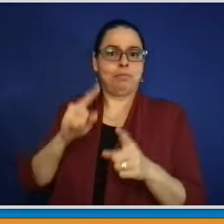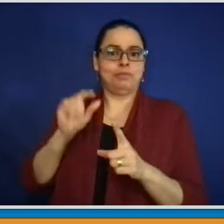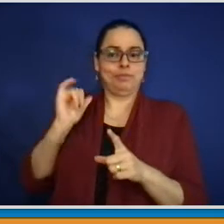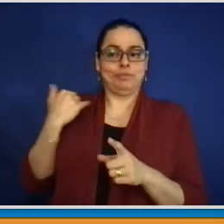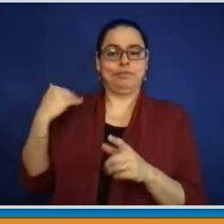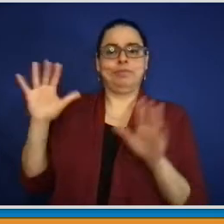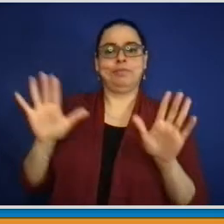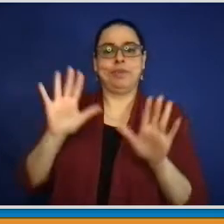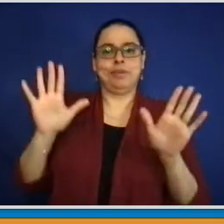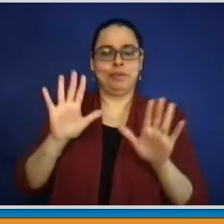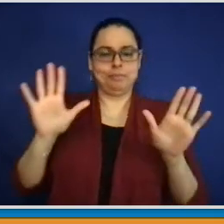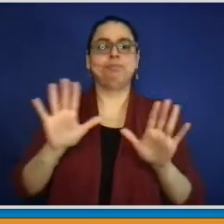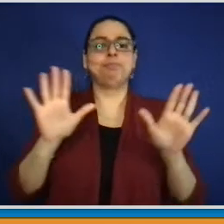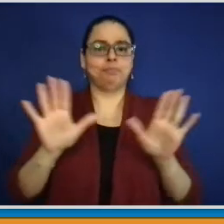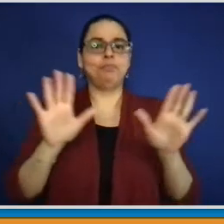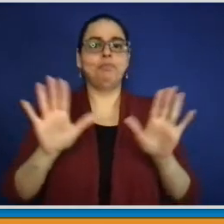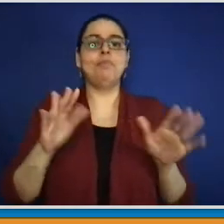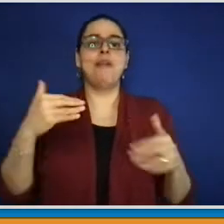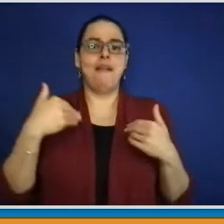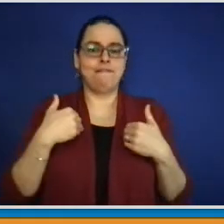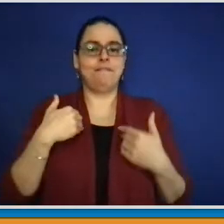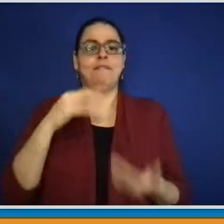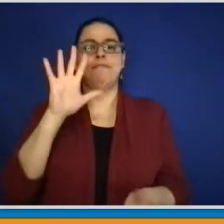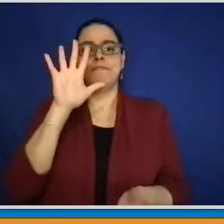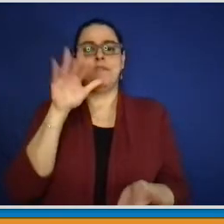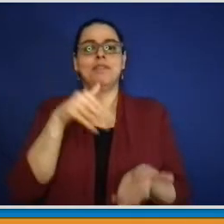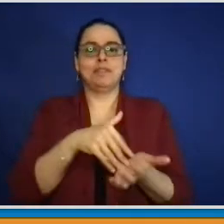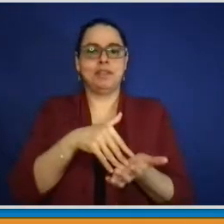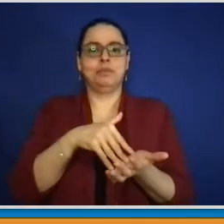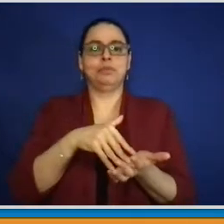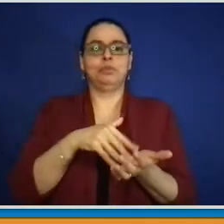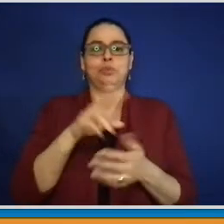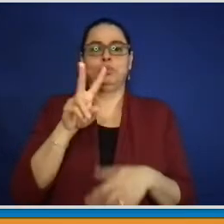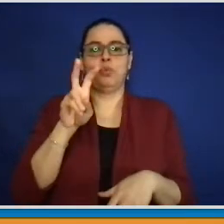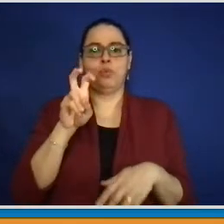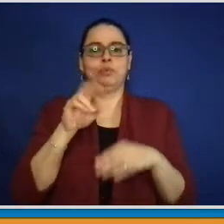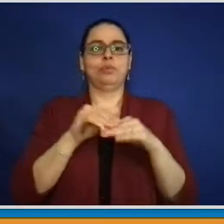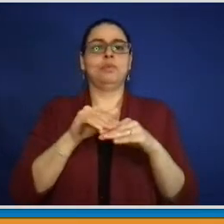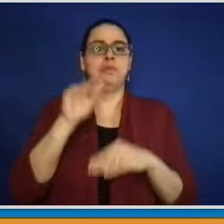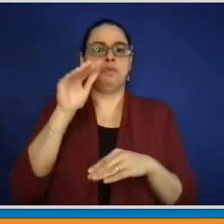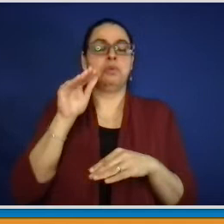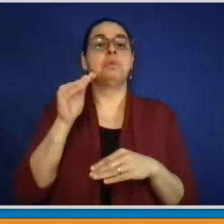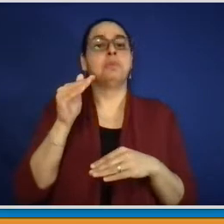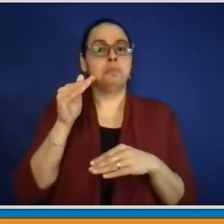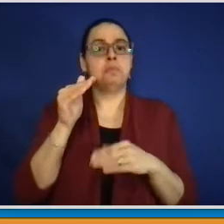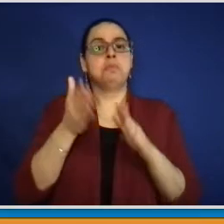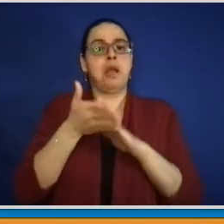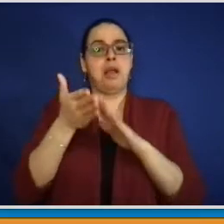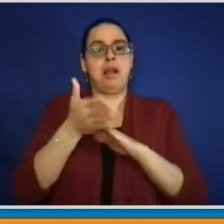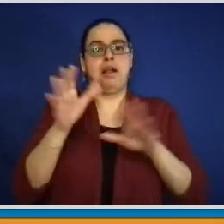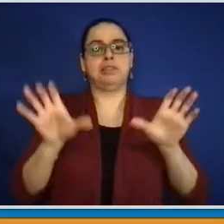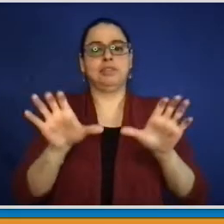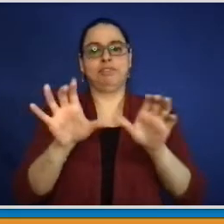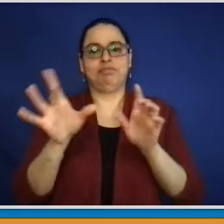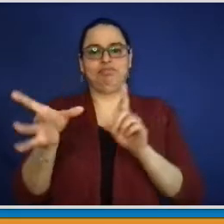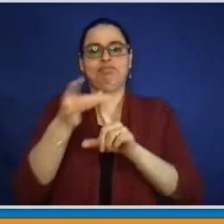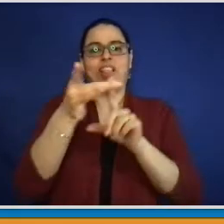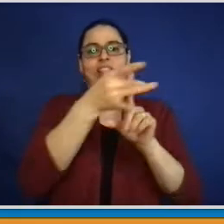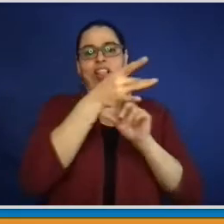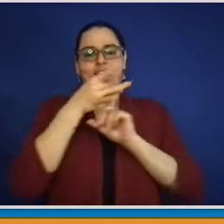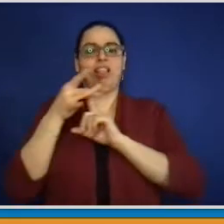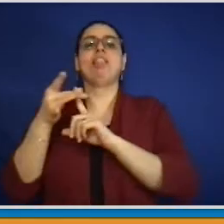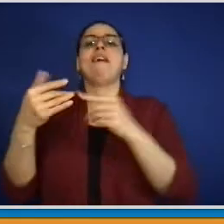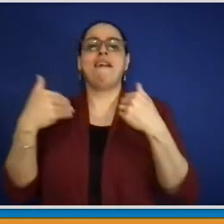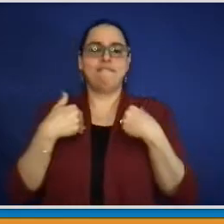of coronavirus in Westchester County. That number continues to come down on a steady basis for the last 7 weeks, but the numbers have not